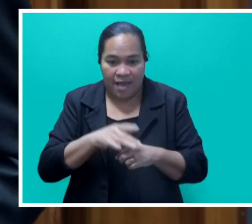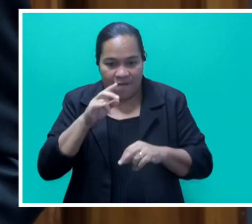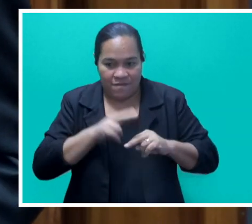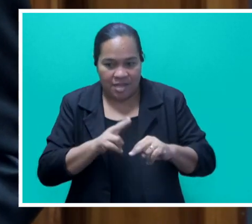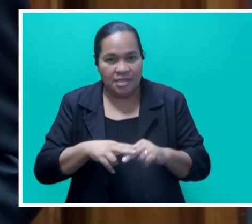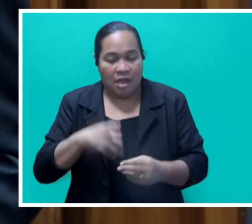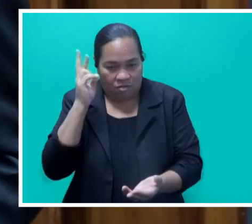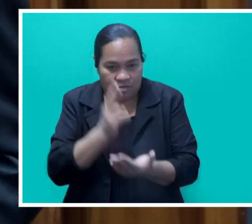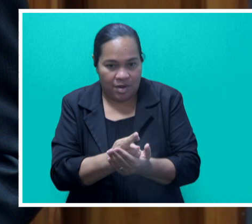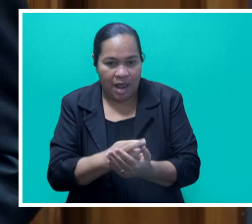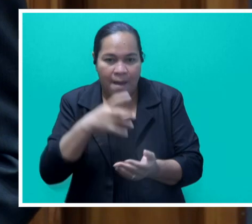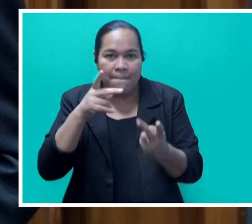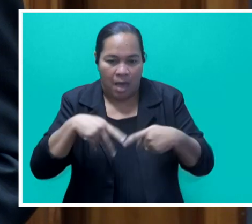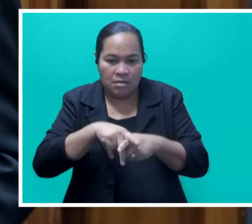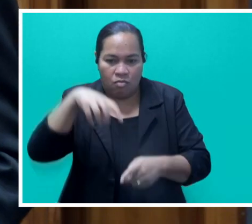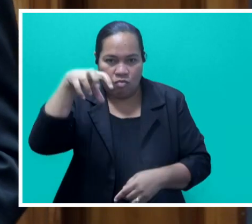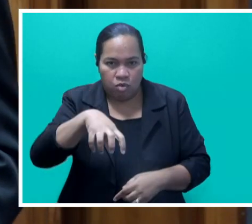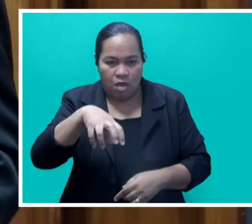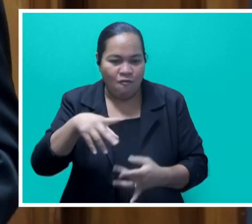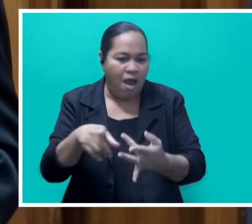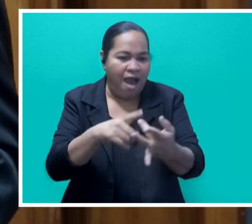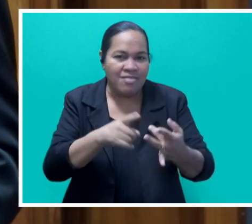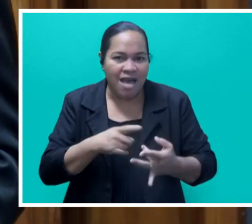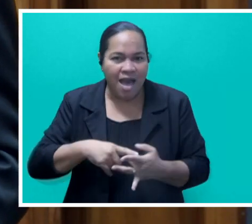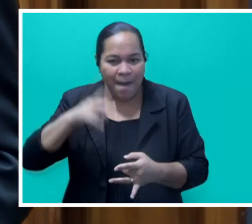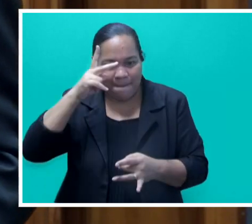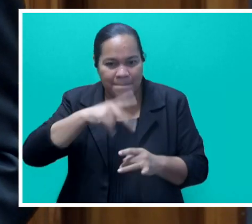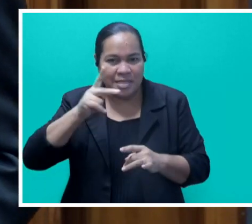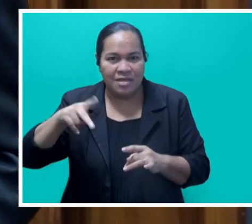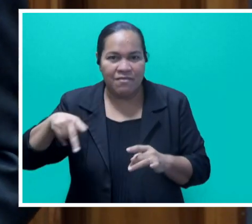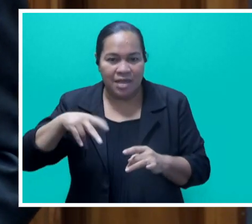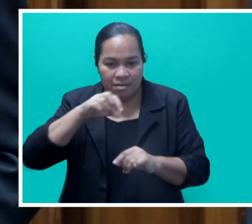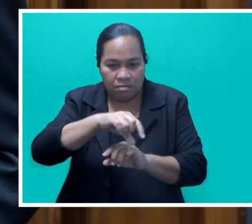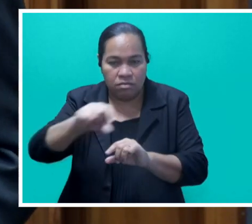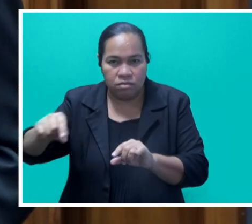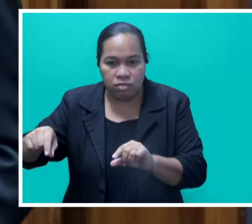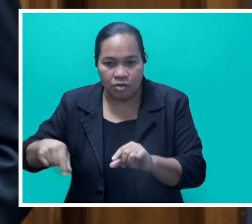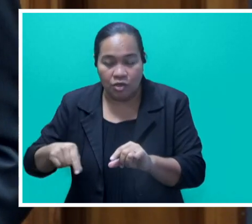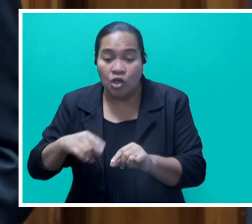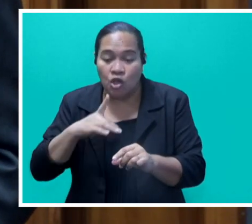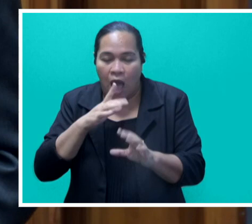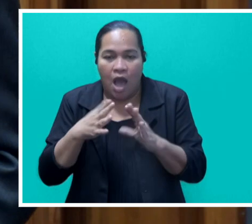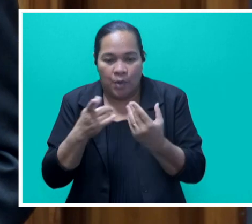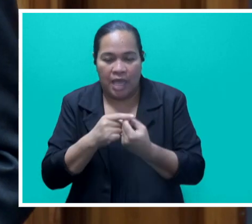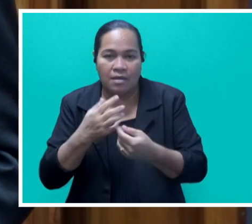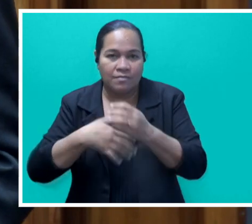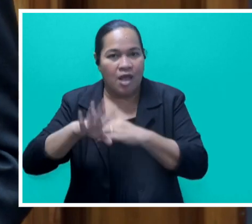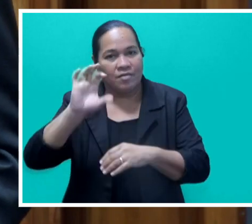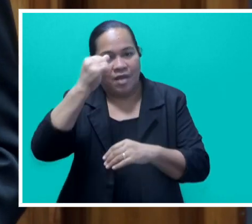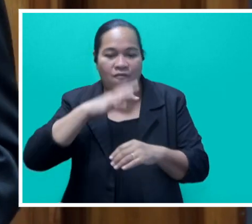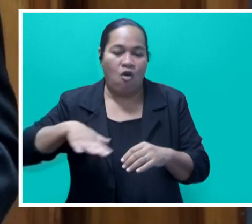Pacific, working together with our Pacific partners, brothers and sisters, to bring about prosperity for